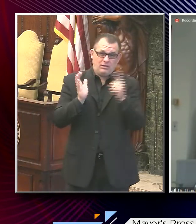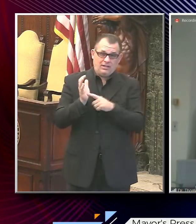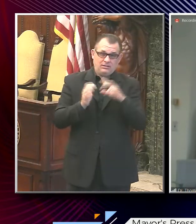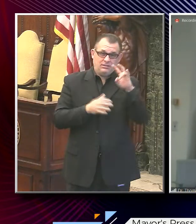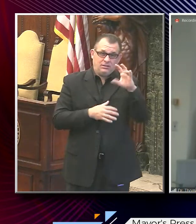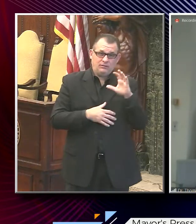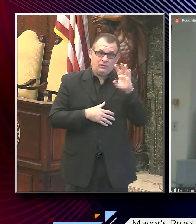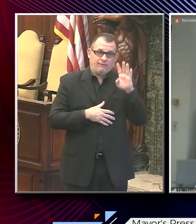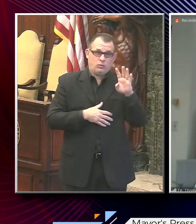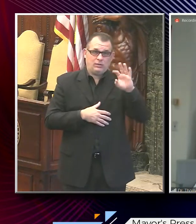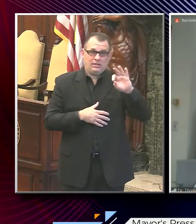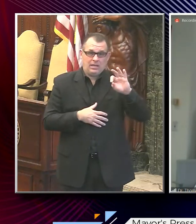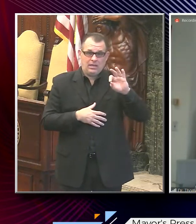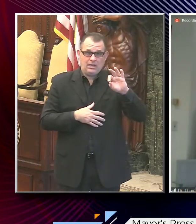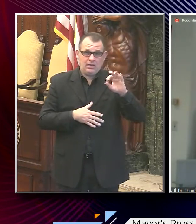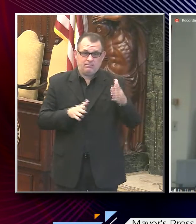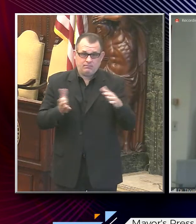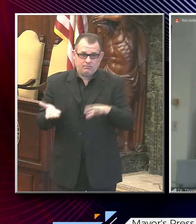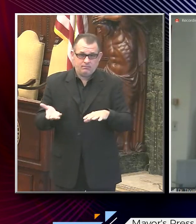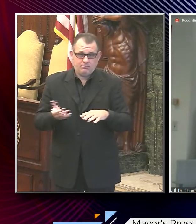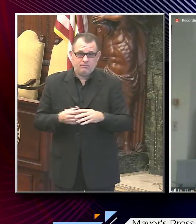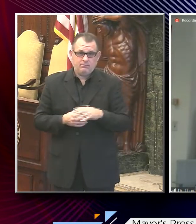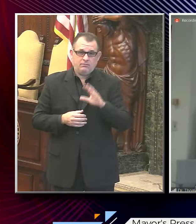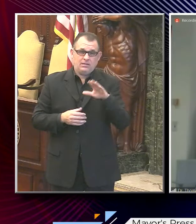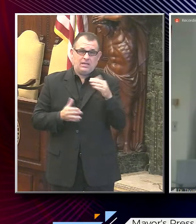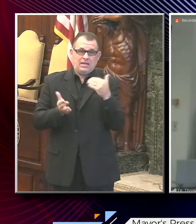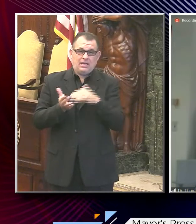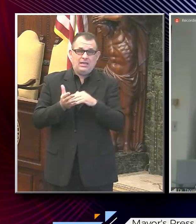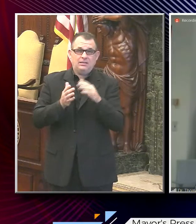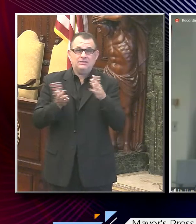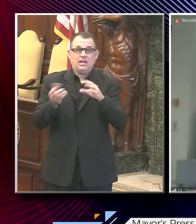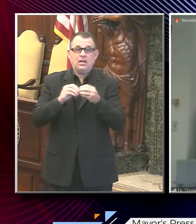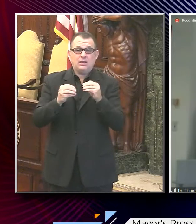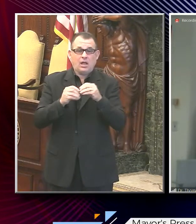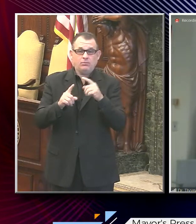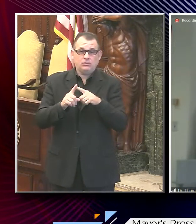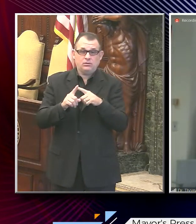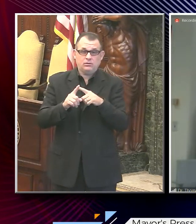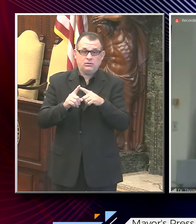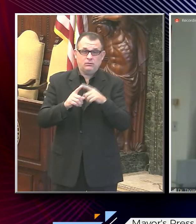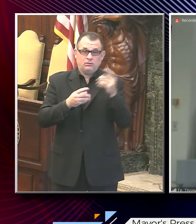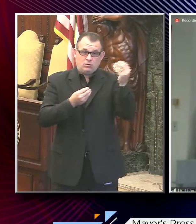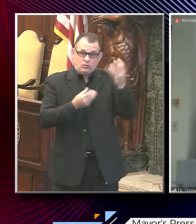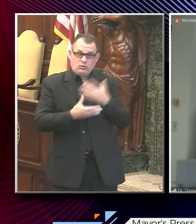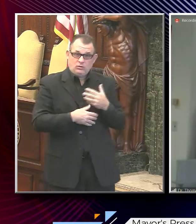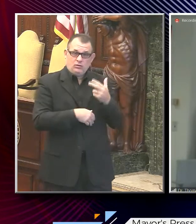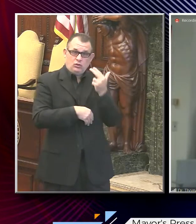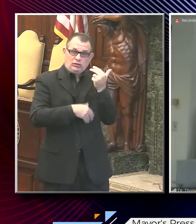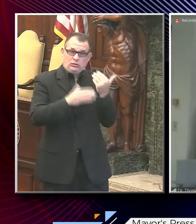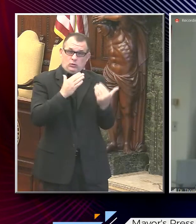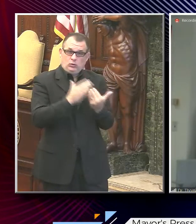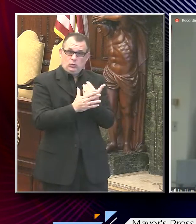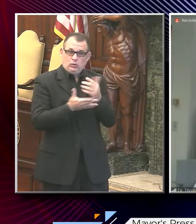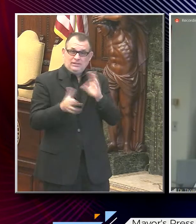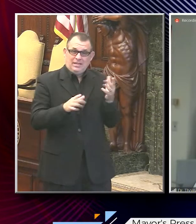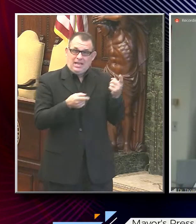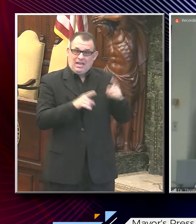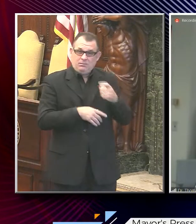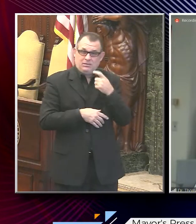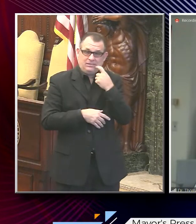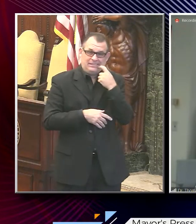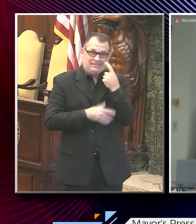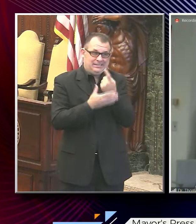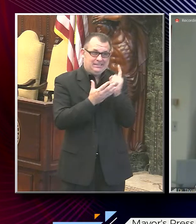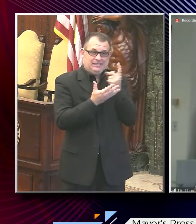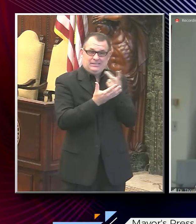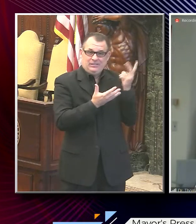our data from deaths often comes in batches. And yesterday, we learned of 13 additional deaths over the previous 2 to 3 weeks, and there's often a delay